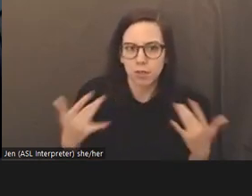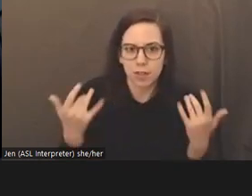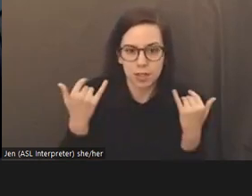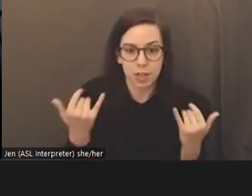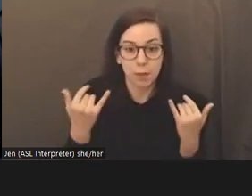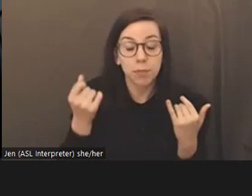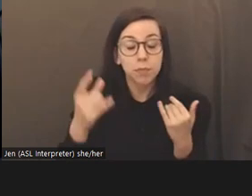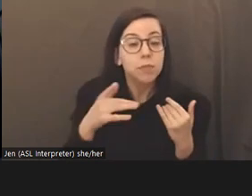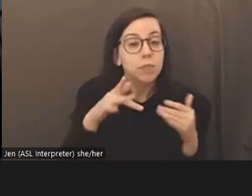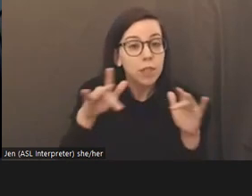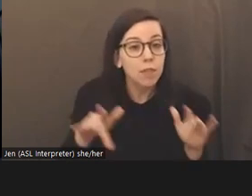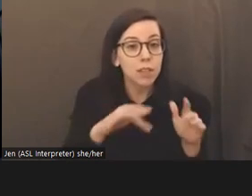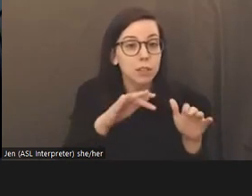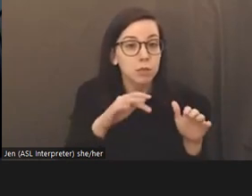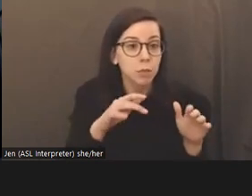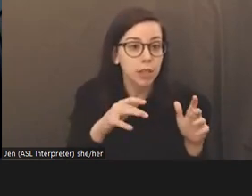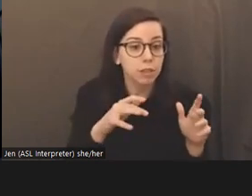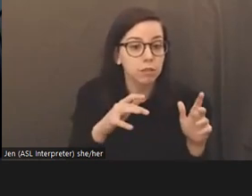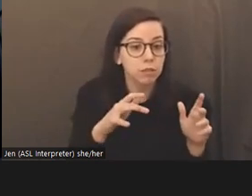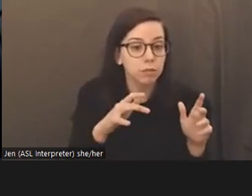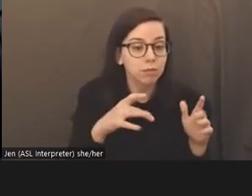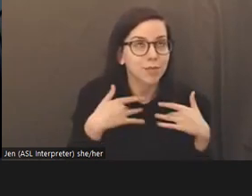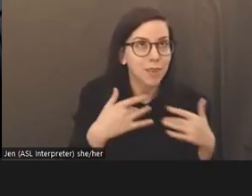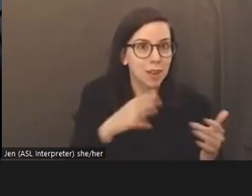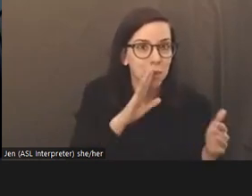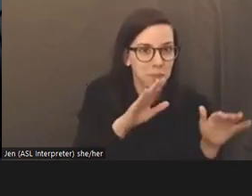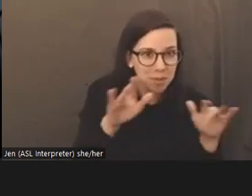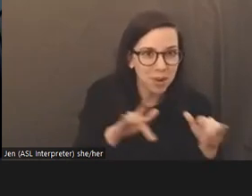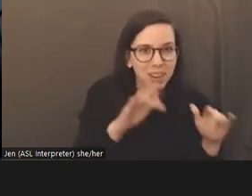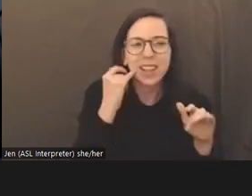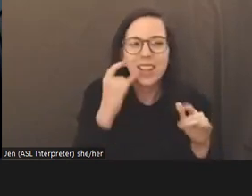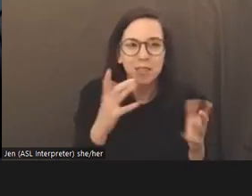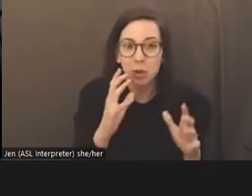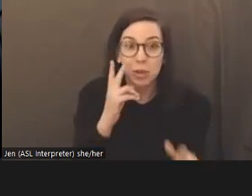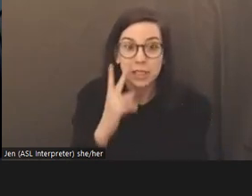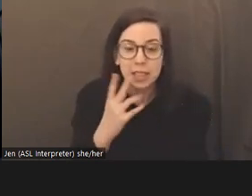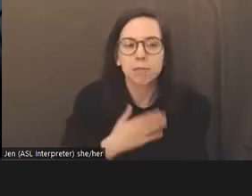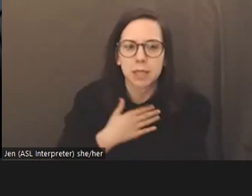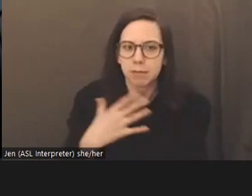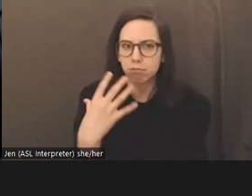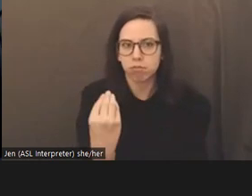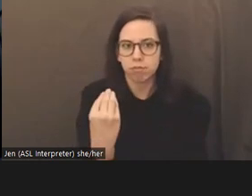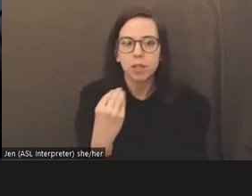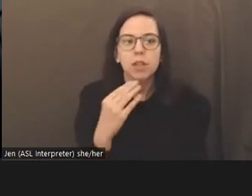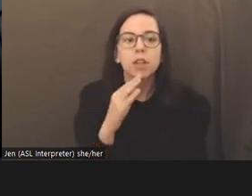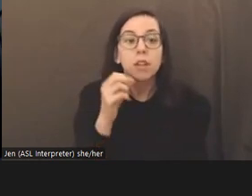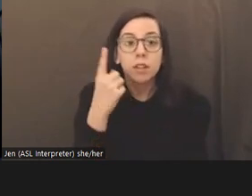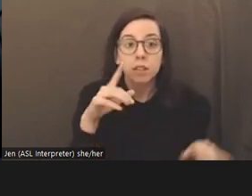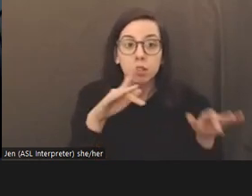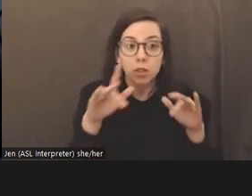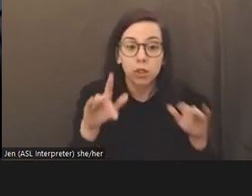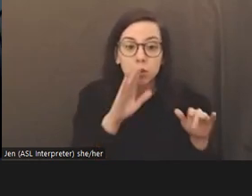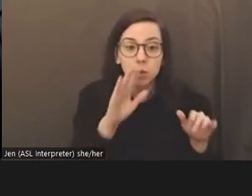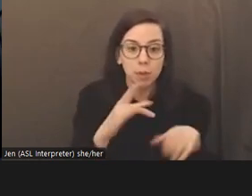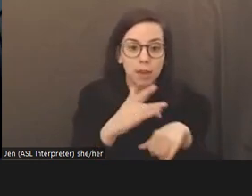being recorded. If you do not wish to be seen, please feel free to turn off your video cameras now. We will make this recording available on HAMOC's